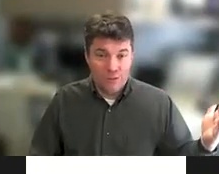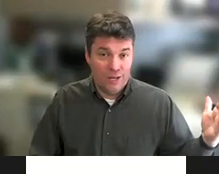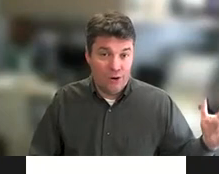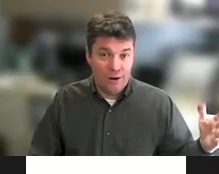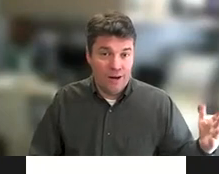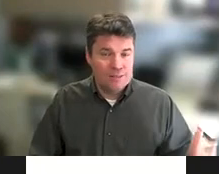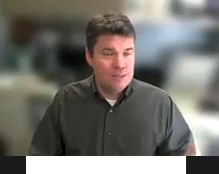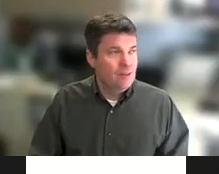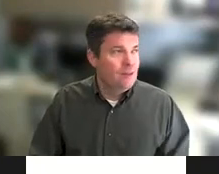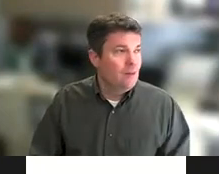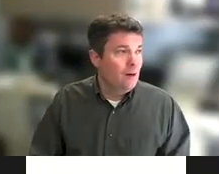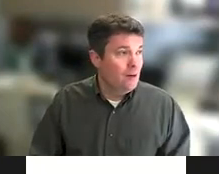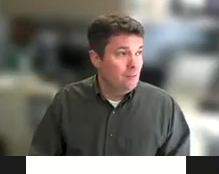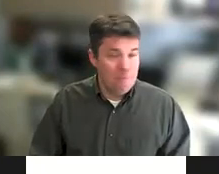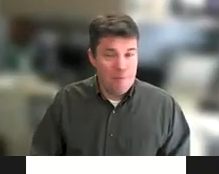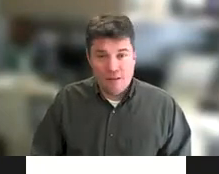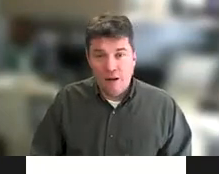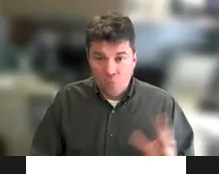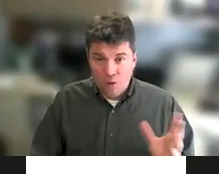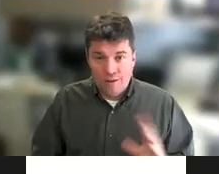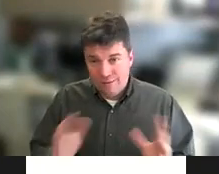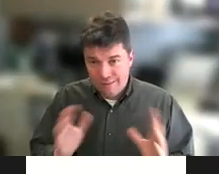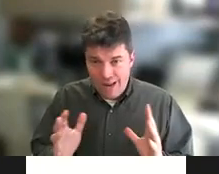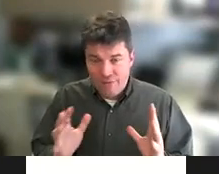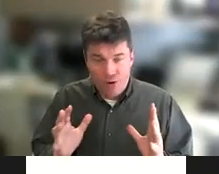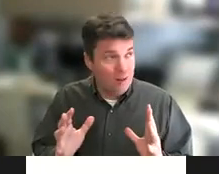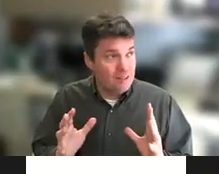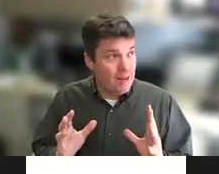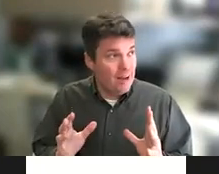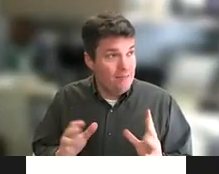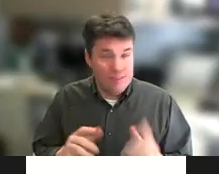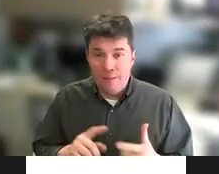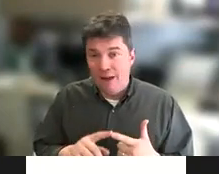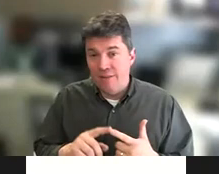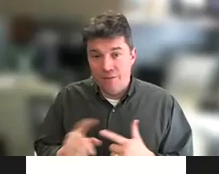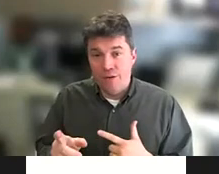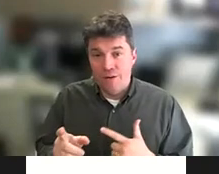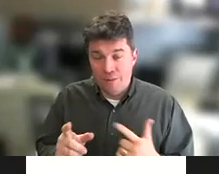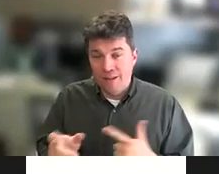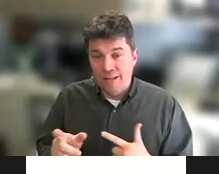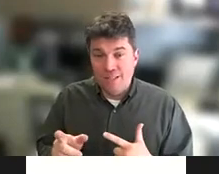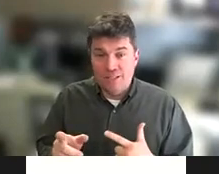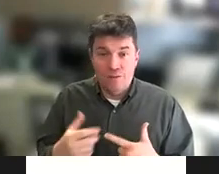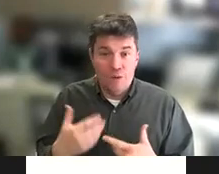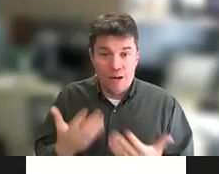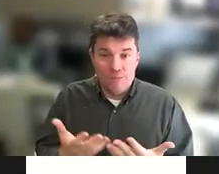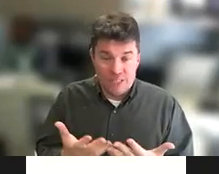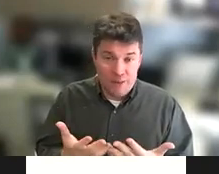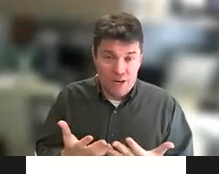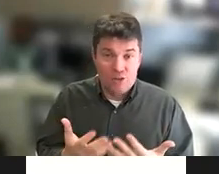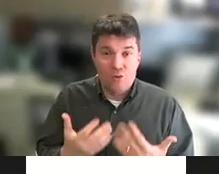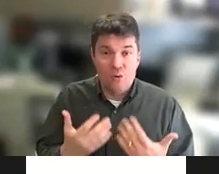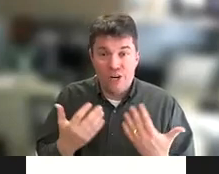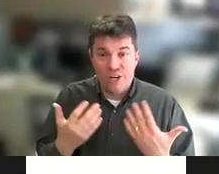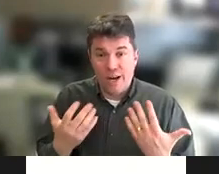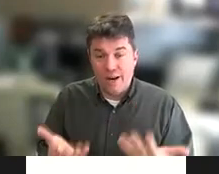person with a hearing loss. And based on what type of hearing loss they had, they may have different abilities when it comes